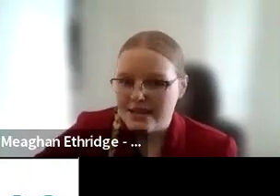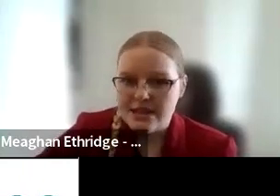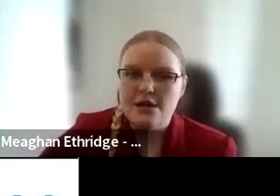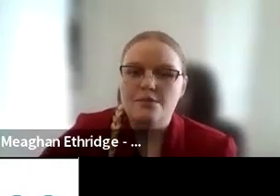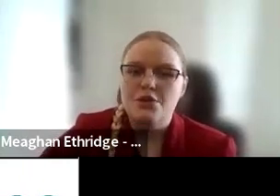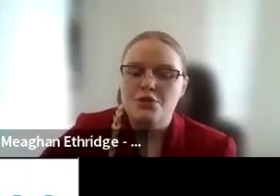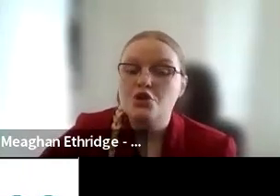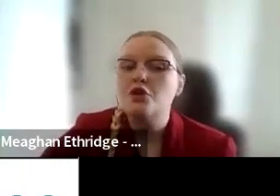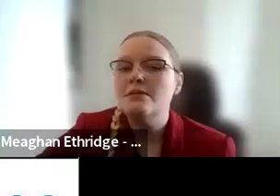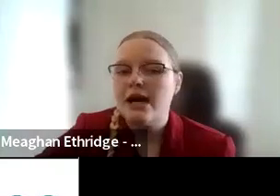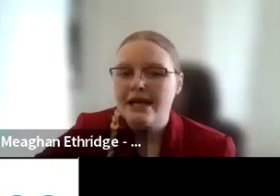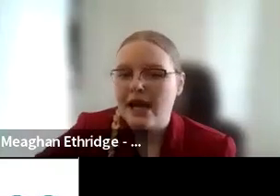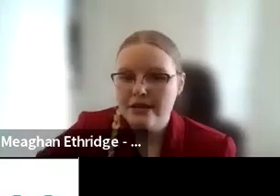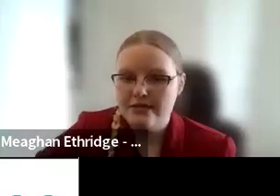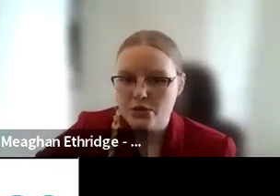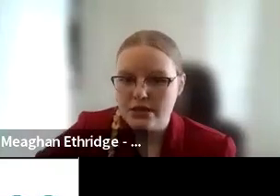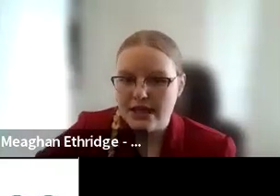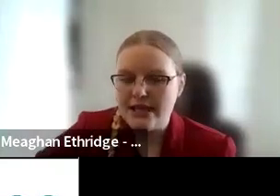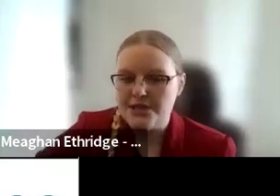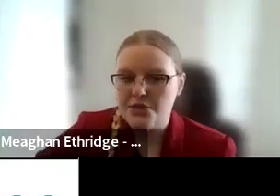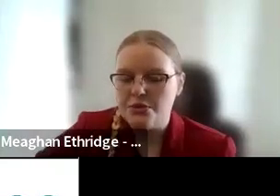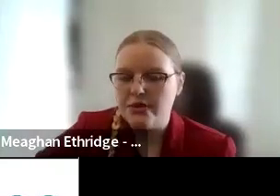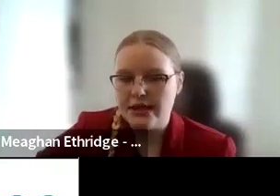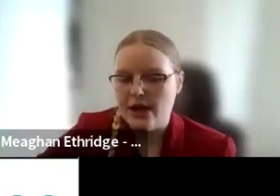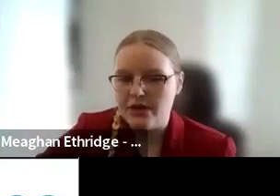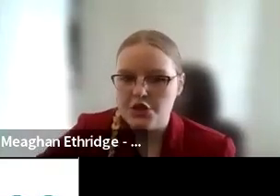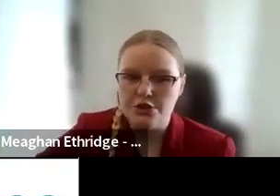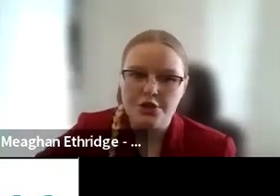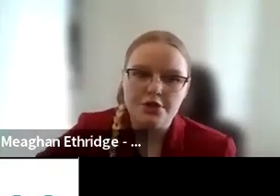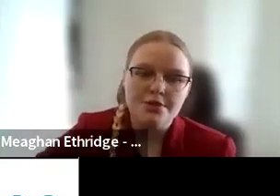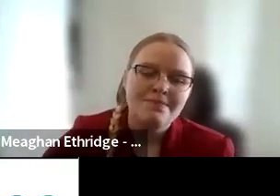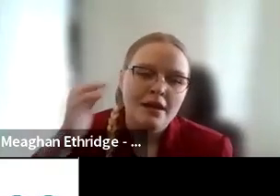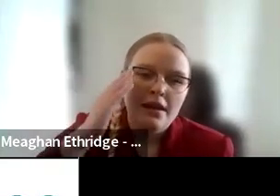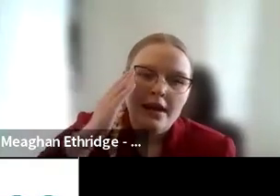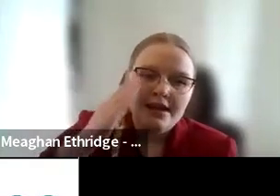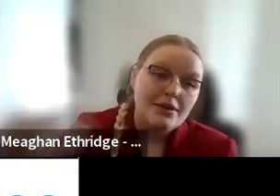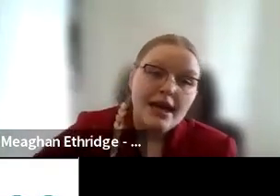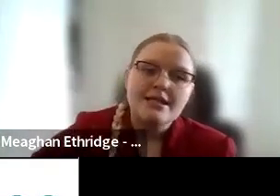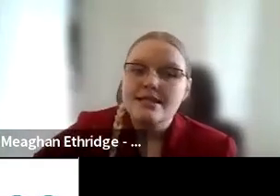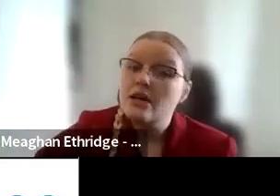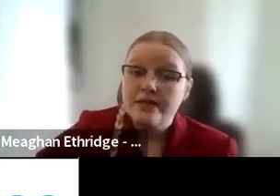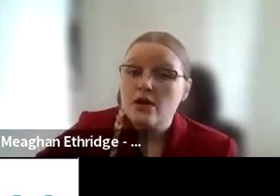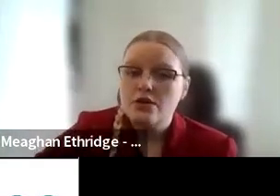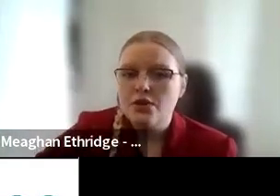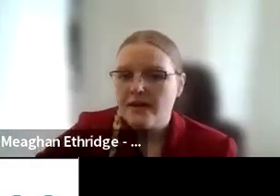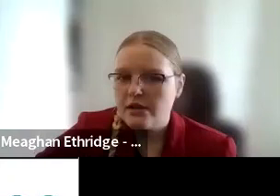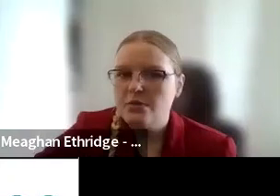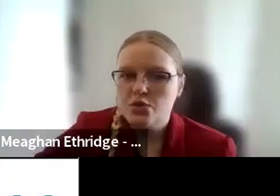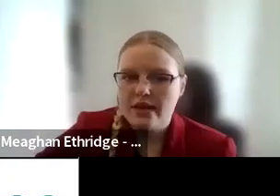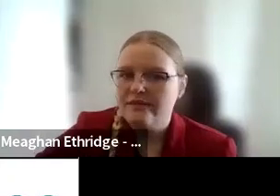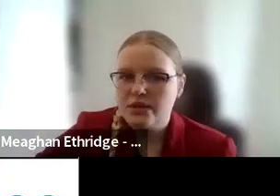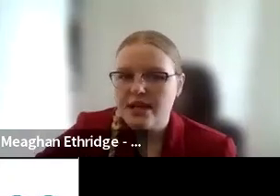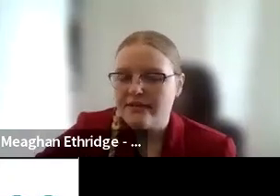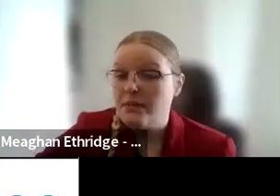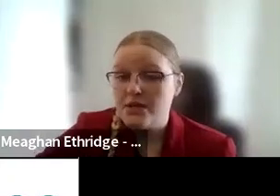streamline the system, to streamline how individuals get into the county shelters. Now, CAS itself is also